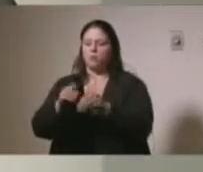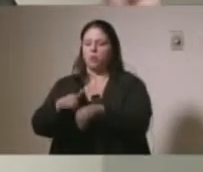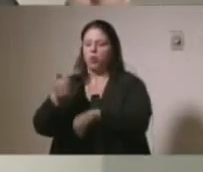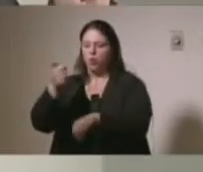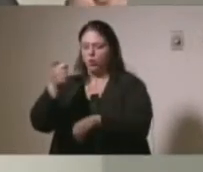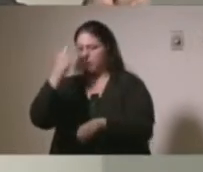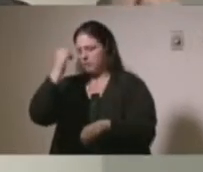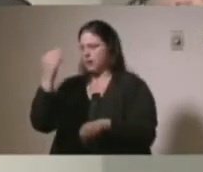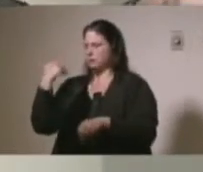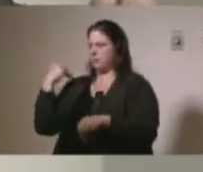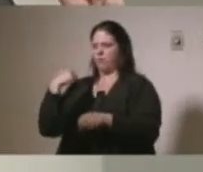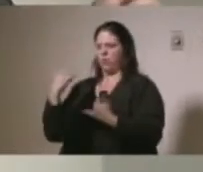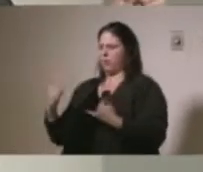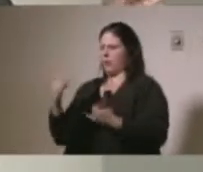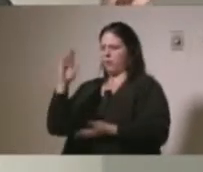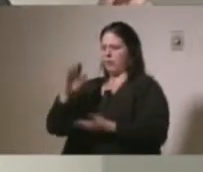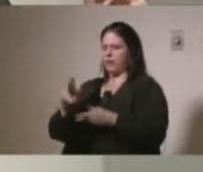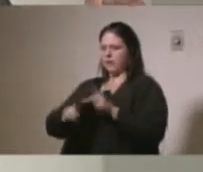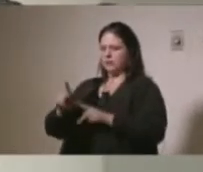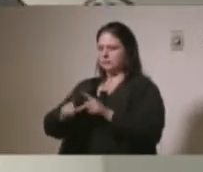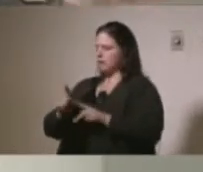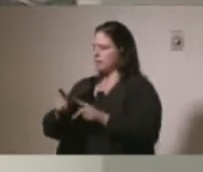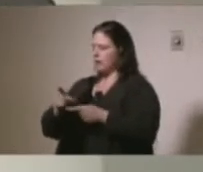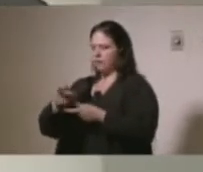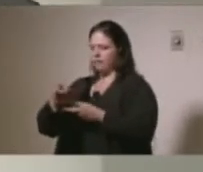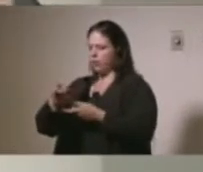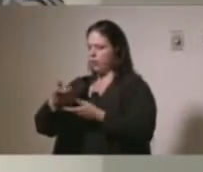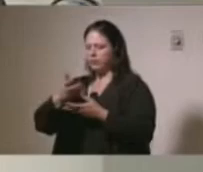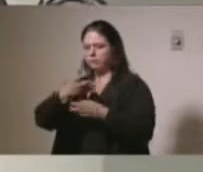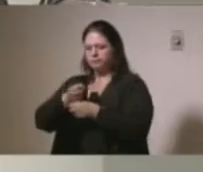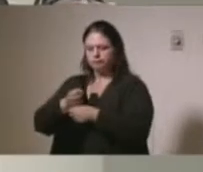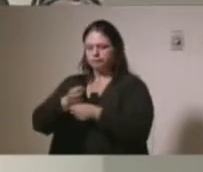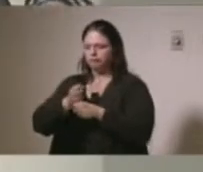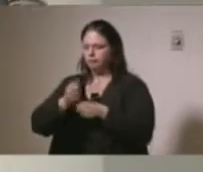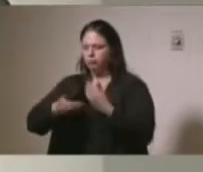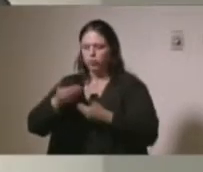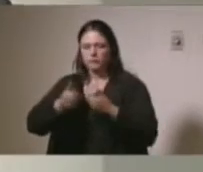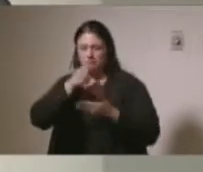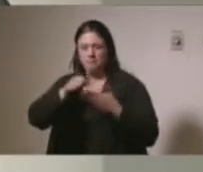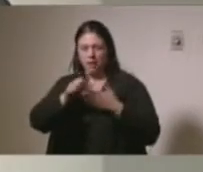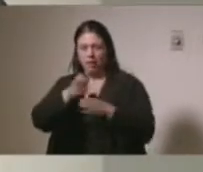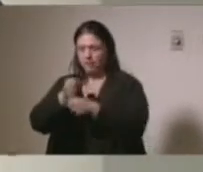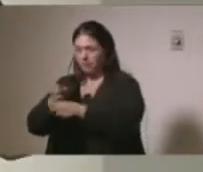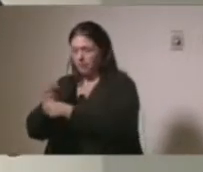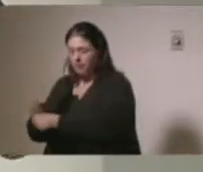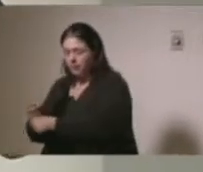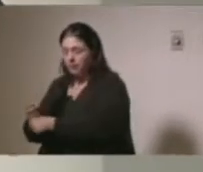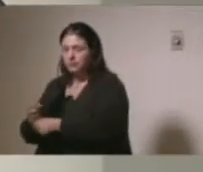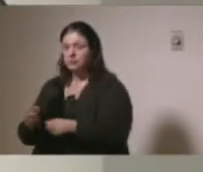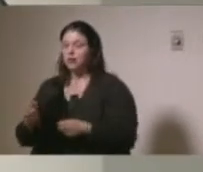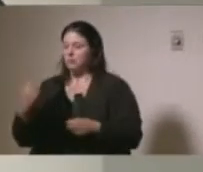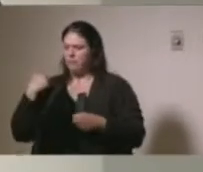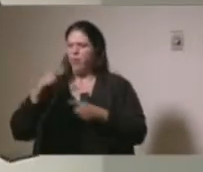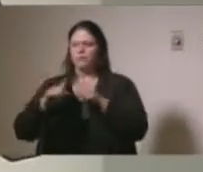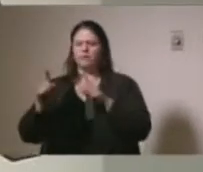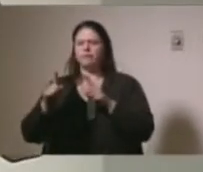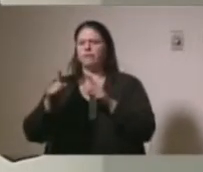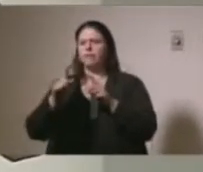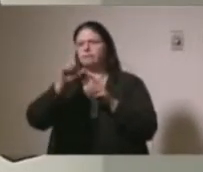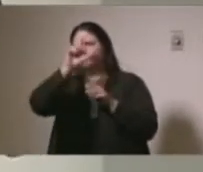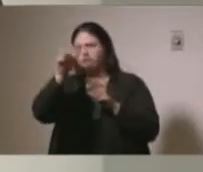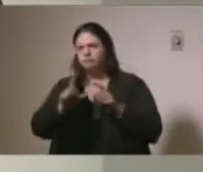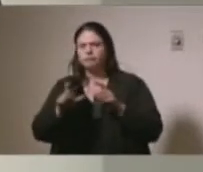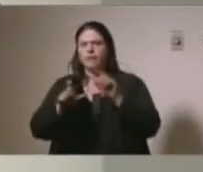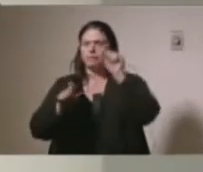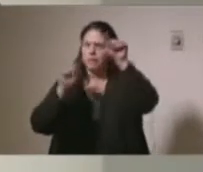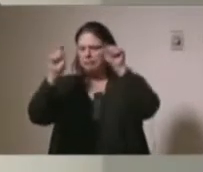centres. Beforehand, you had mail processing centres scattered around New Zealand. Now there'll only be 3, and that'll be